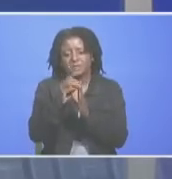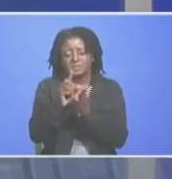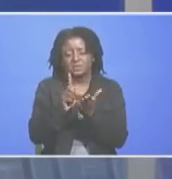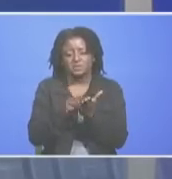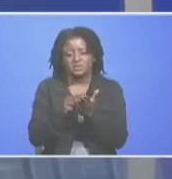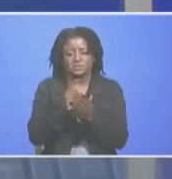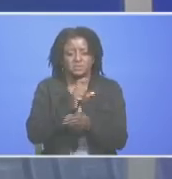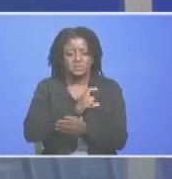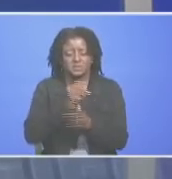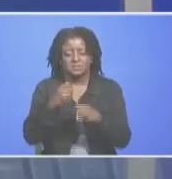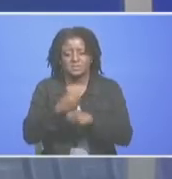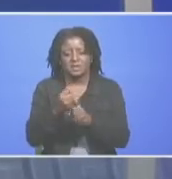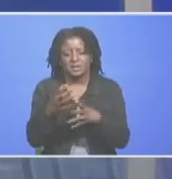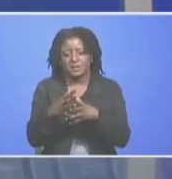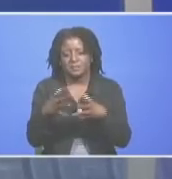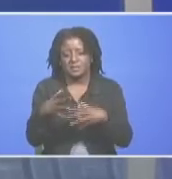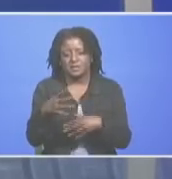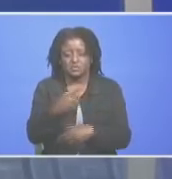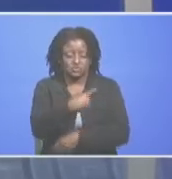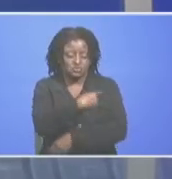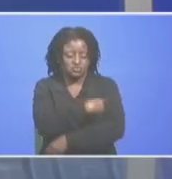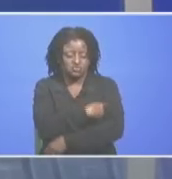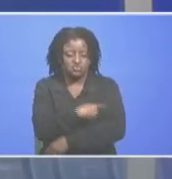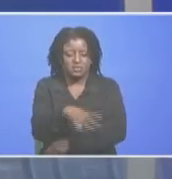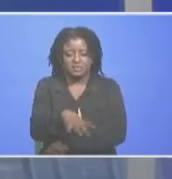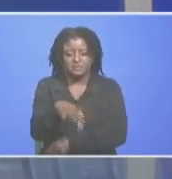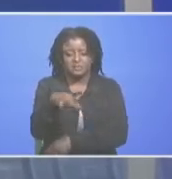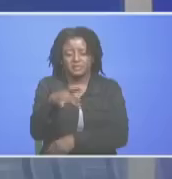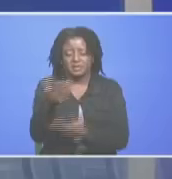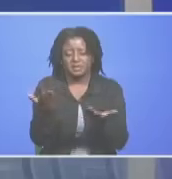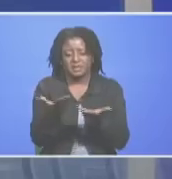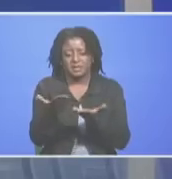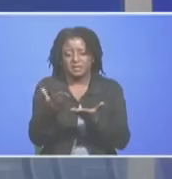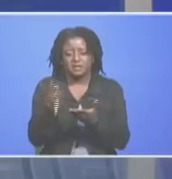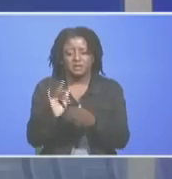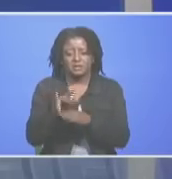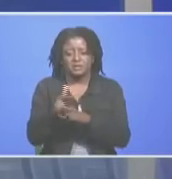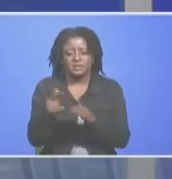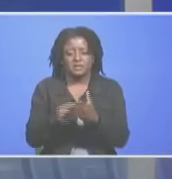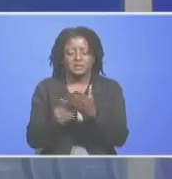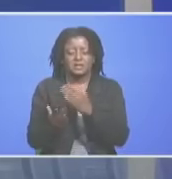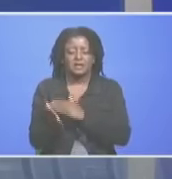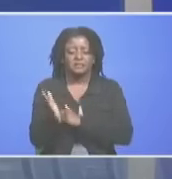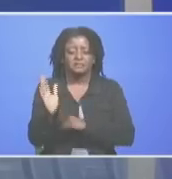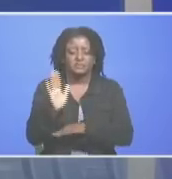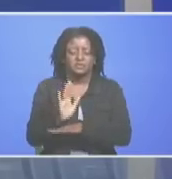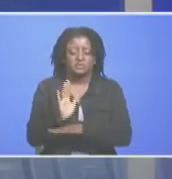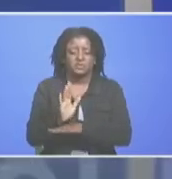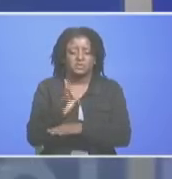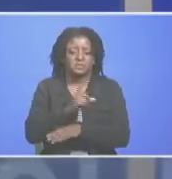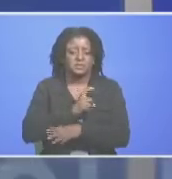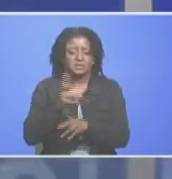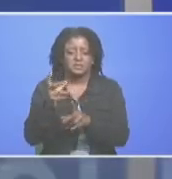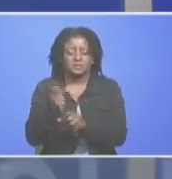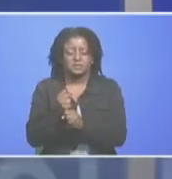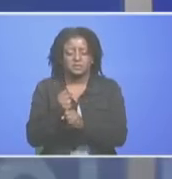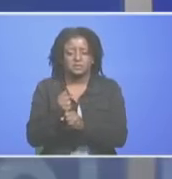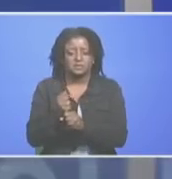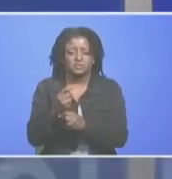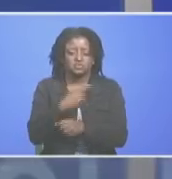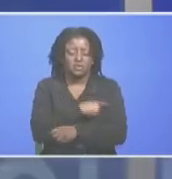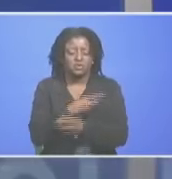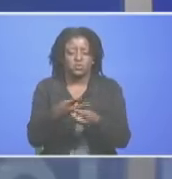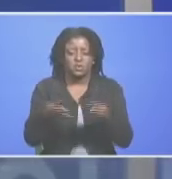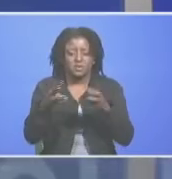force making a major drug bust here in the capital earlier this afternoon. Police seized the drugs worth more than $300,000